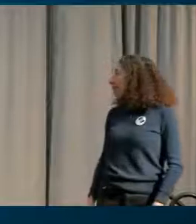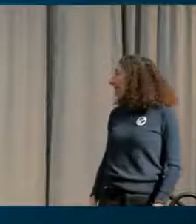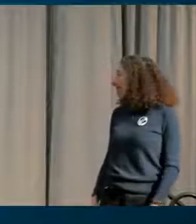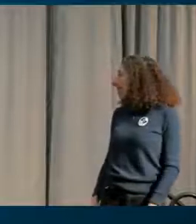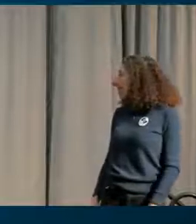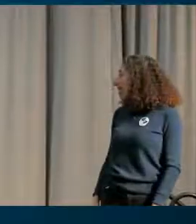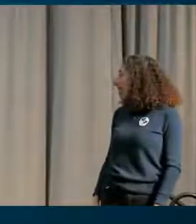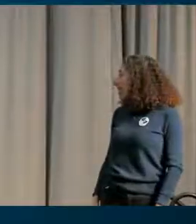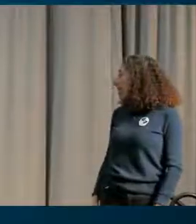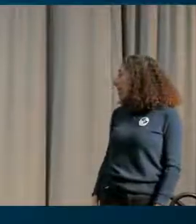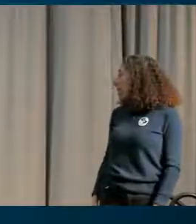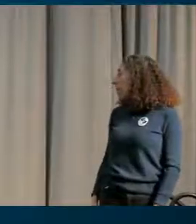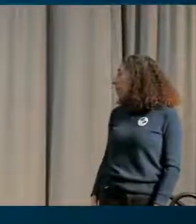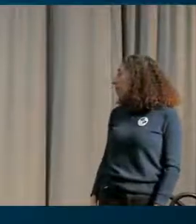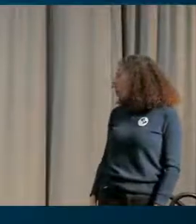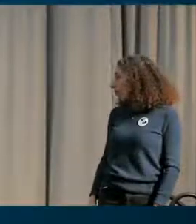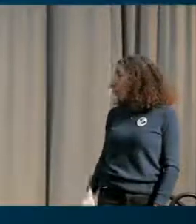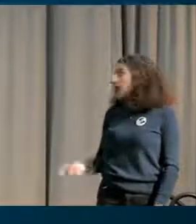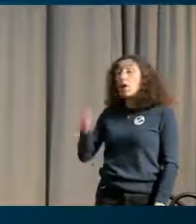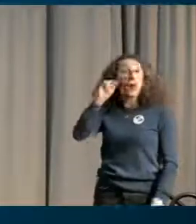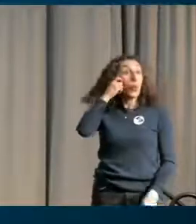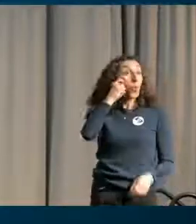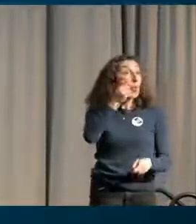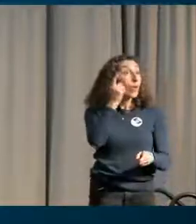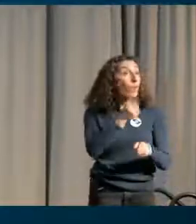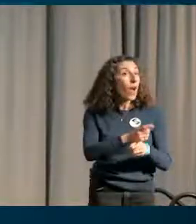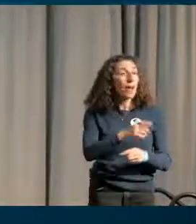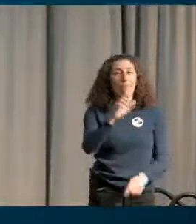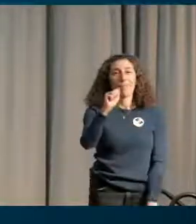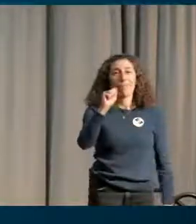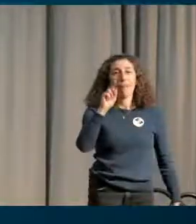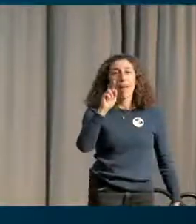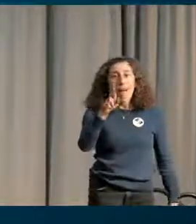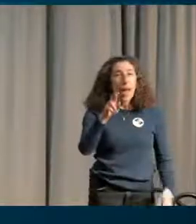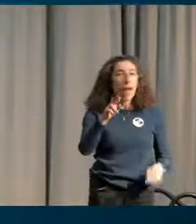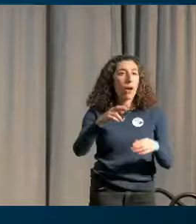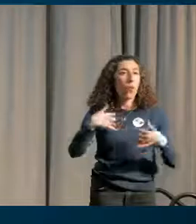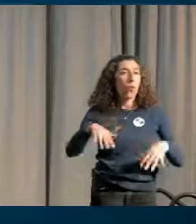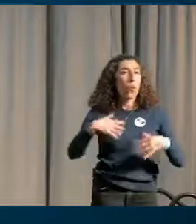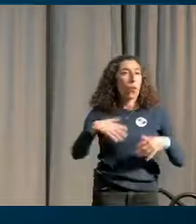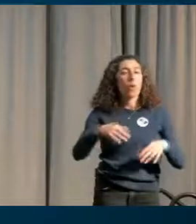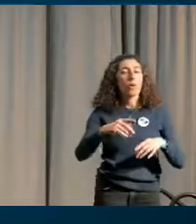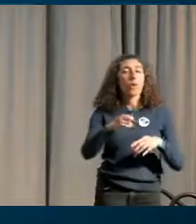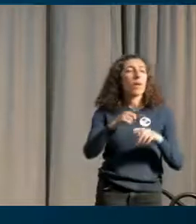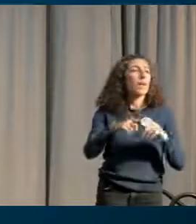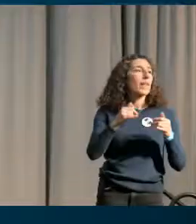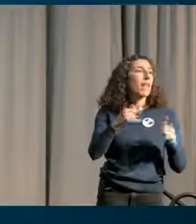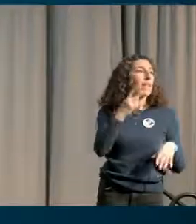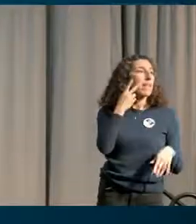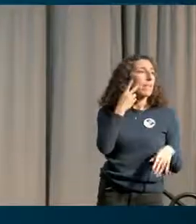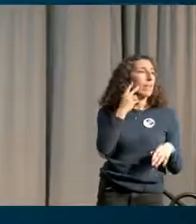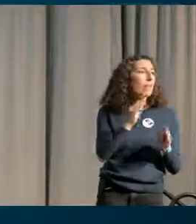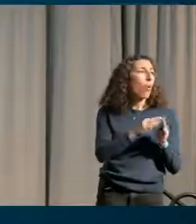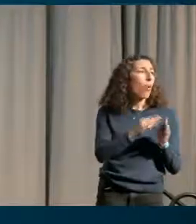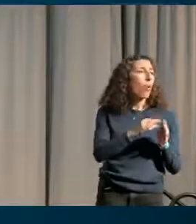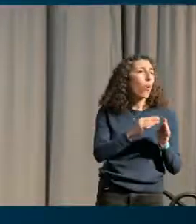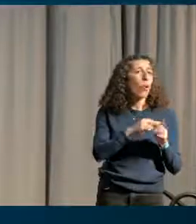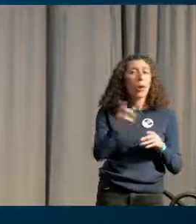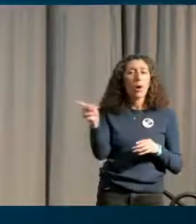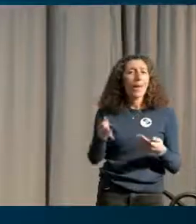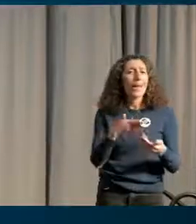these. There we go. I'm going to do this with an even bigger beach